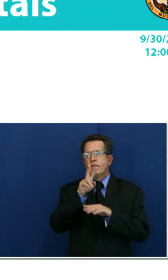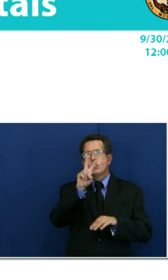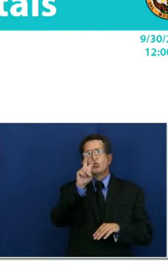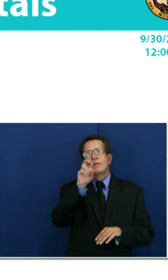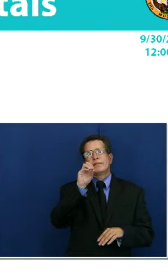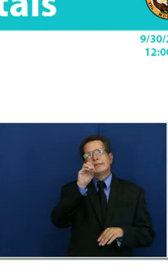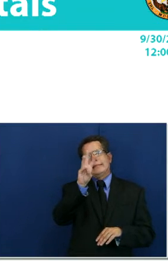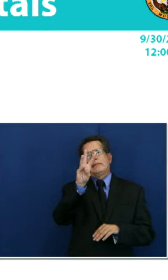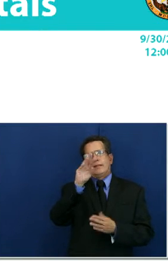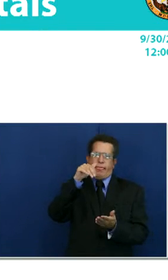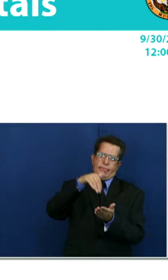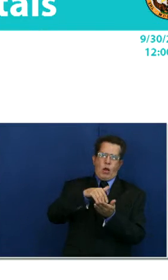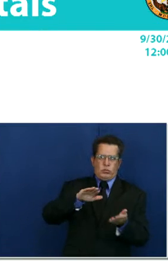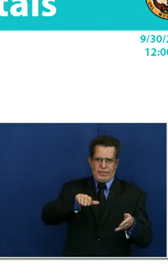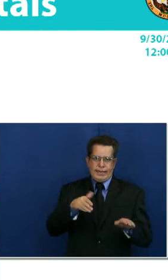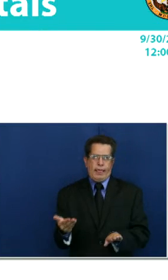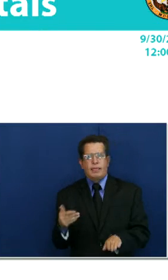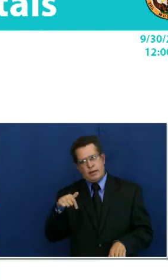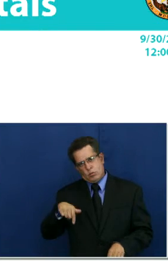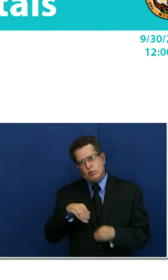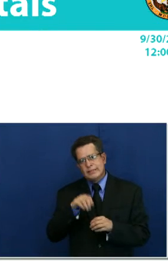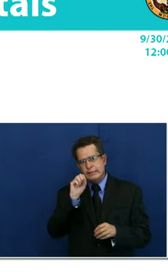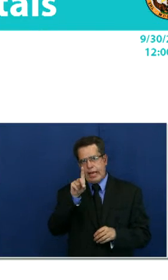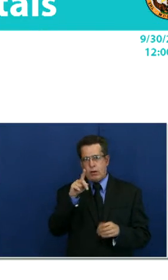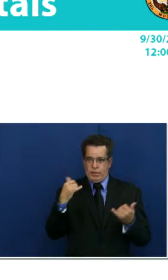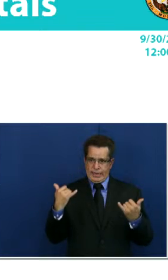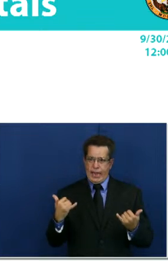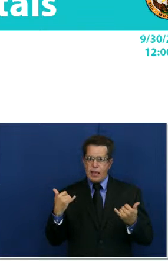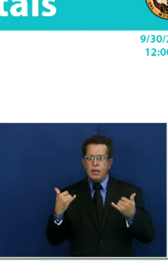And today, our local case count is